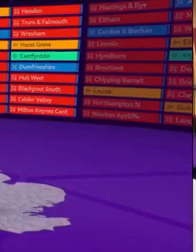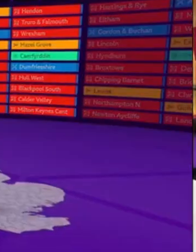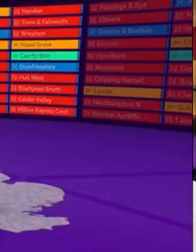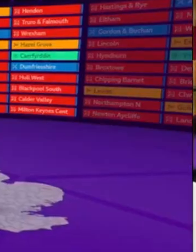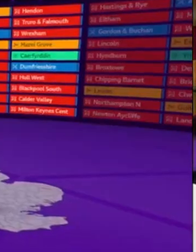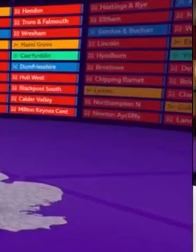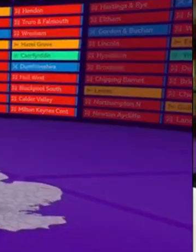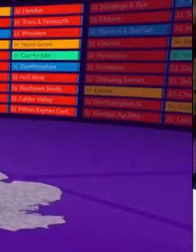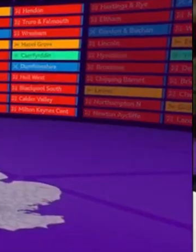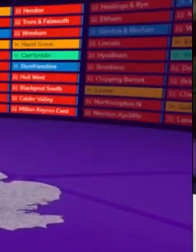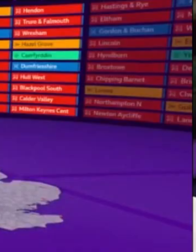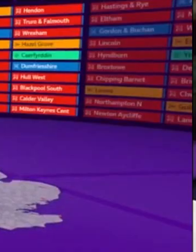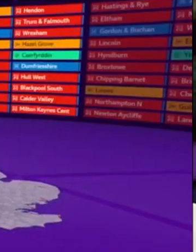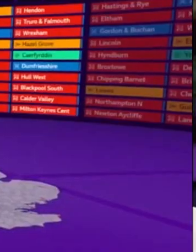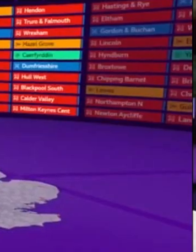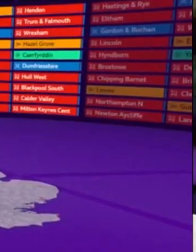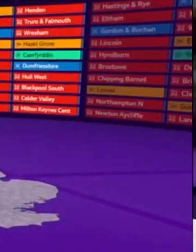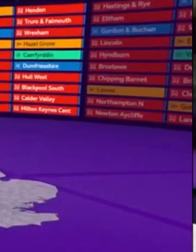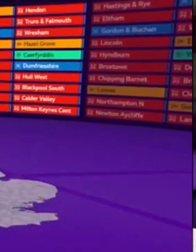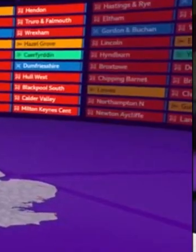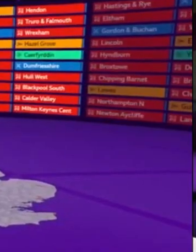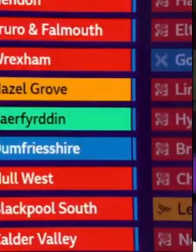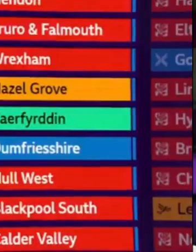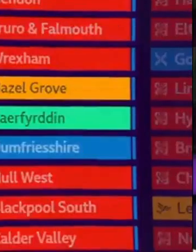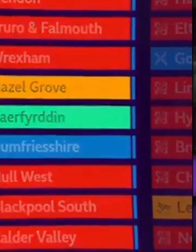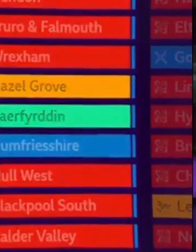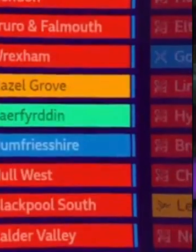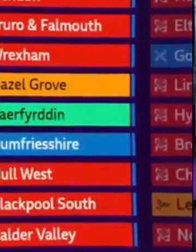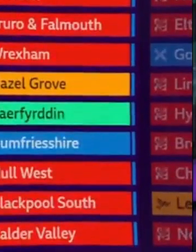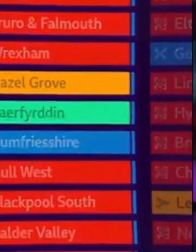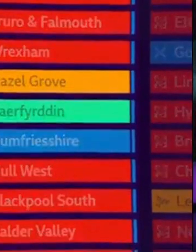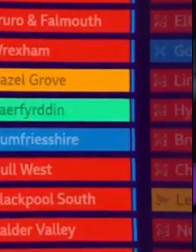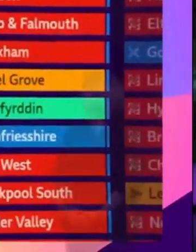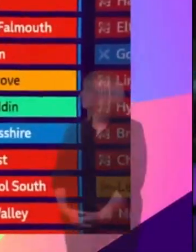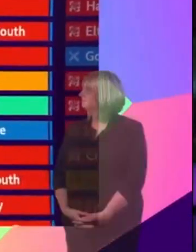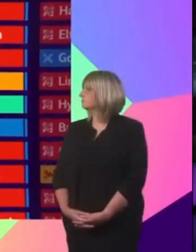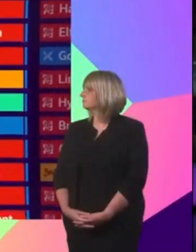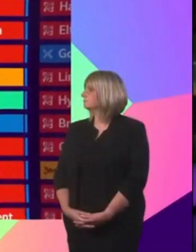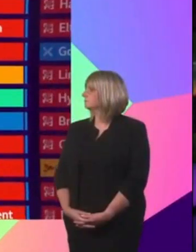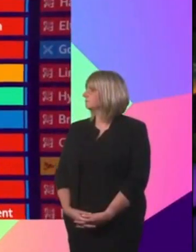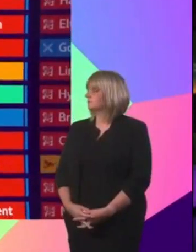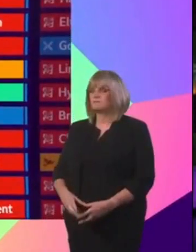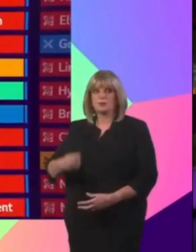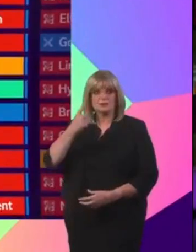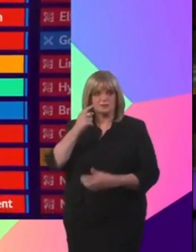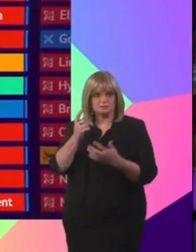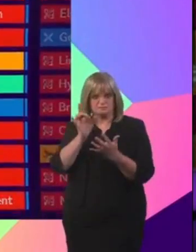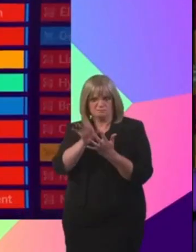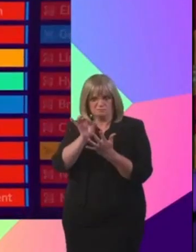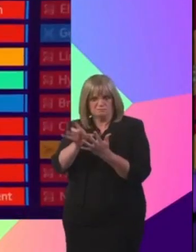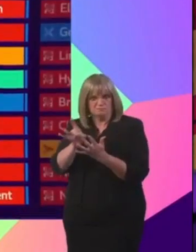18,838. A cultural icon and a record. Nigel Farage, the UKIP leader, failing to take the seat